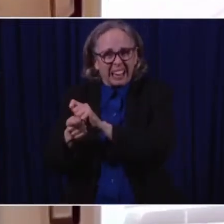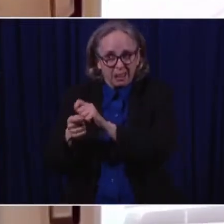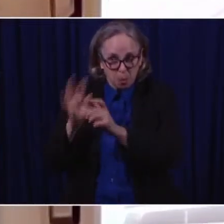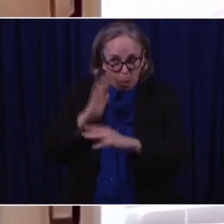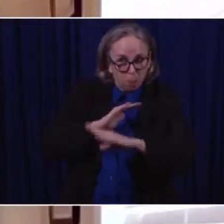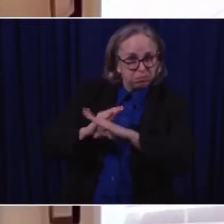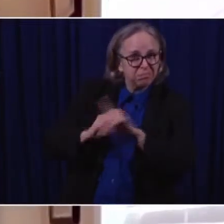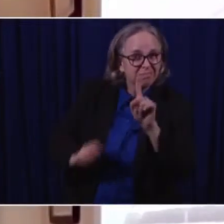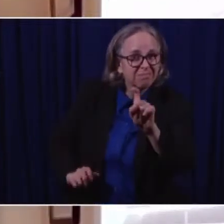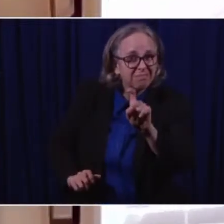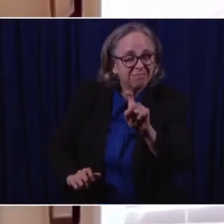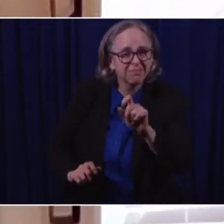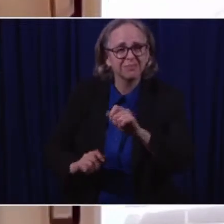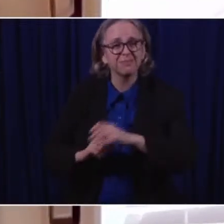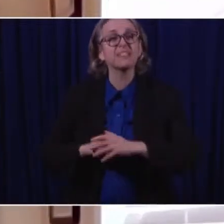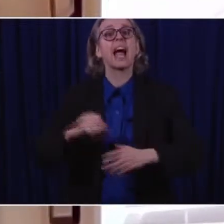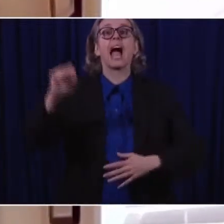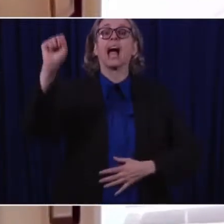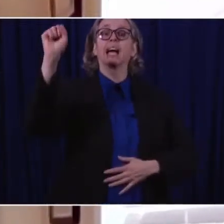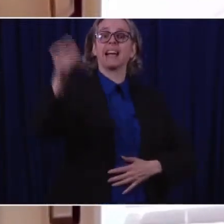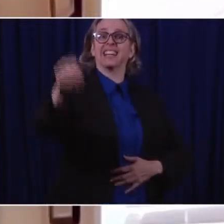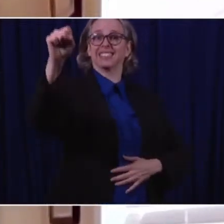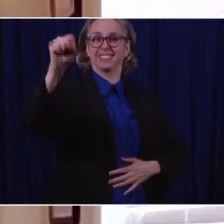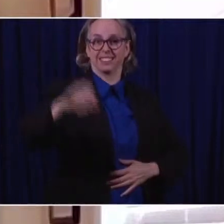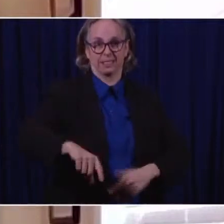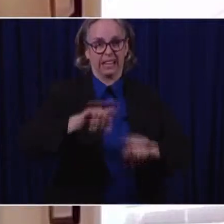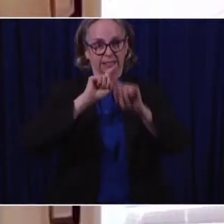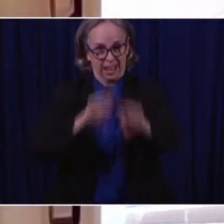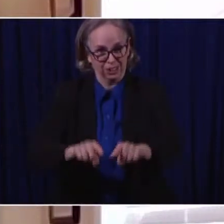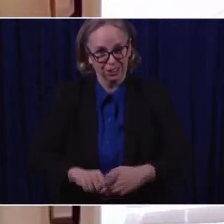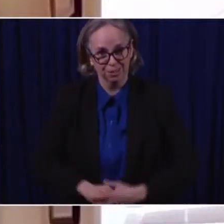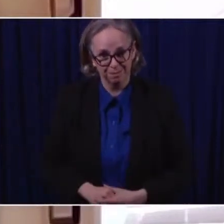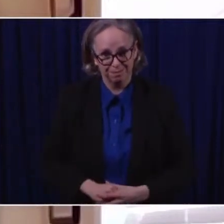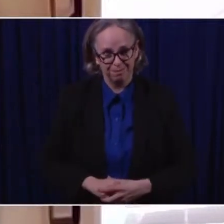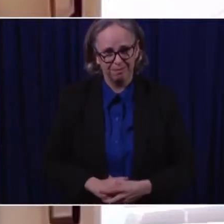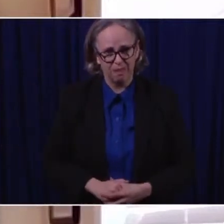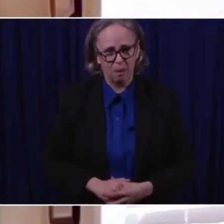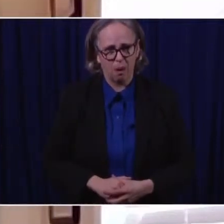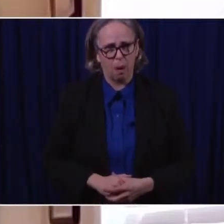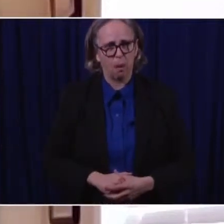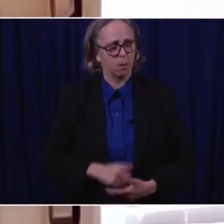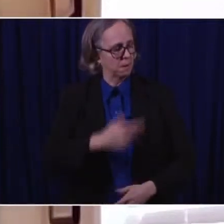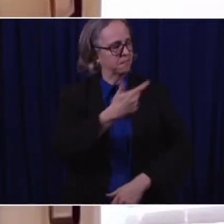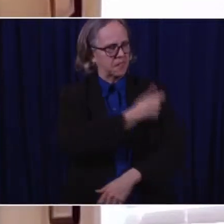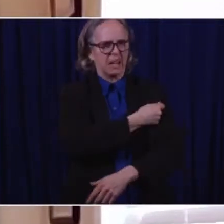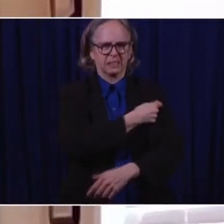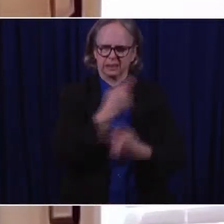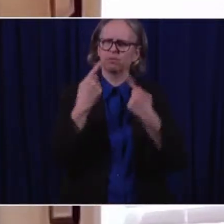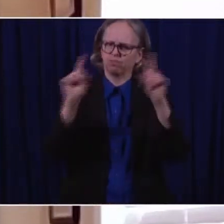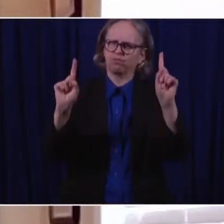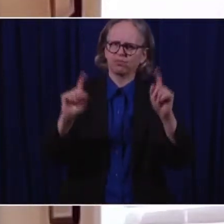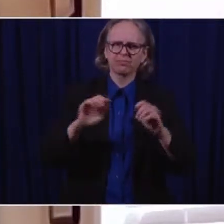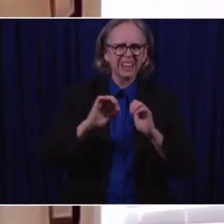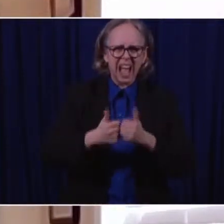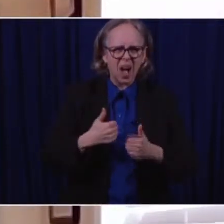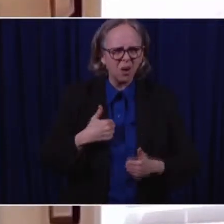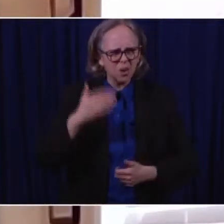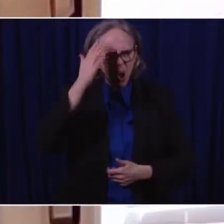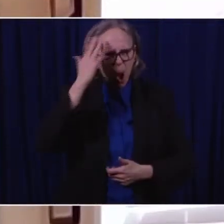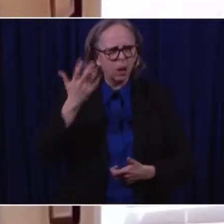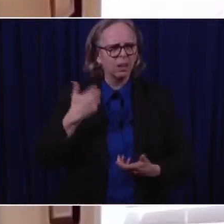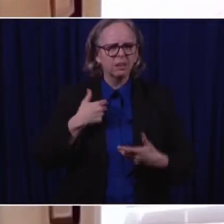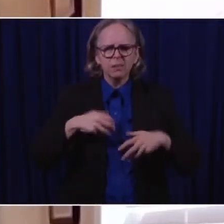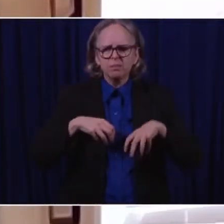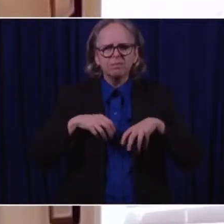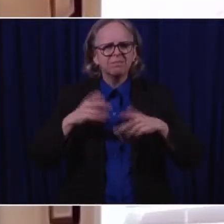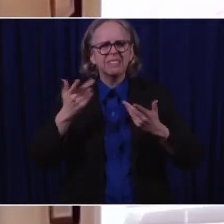is yes. First, we now have multiple studies in the laboratory of the current